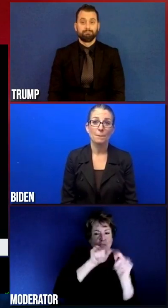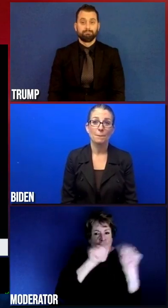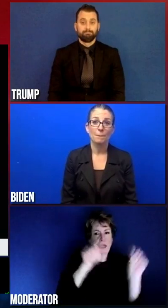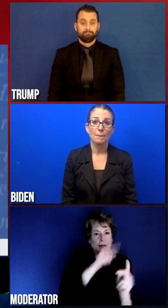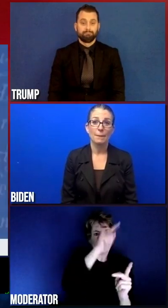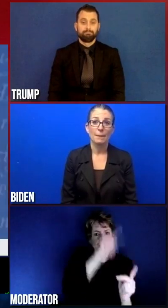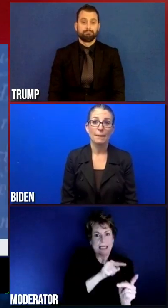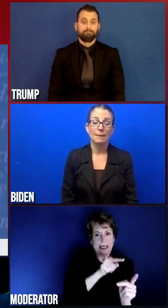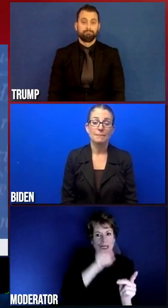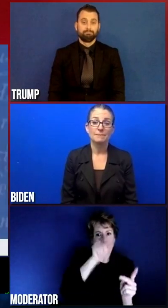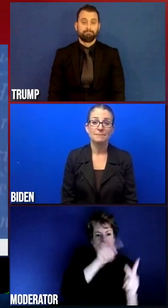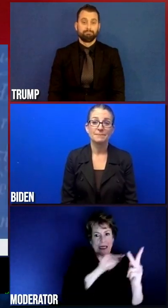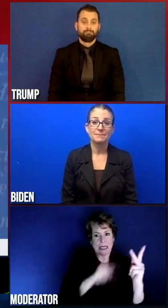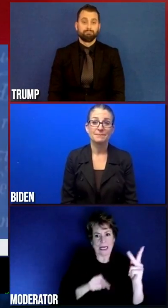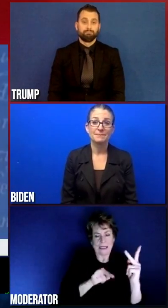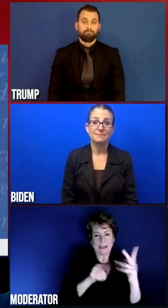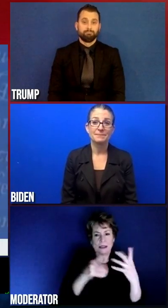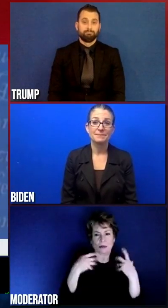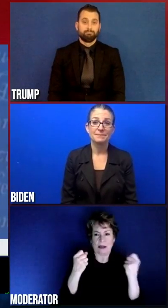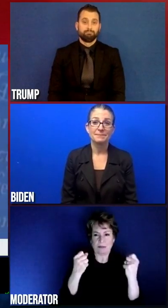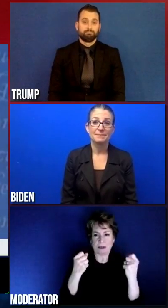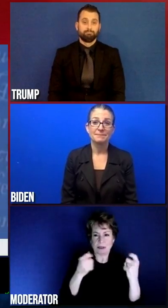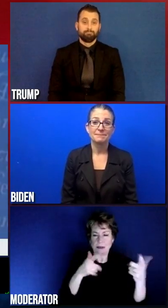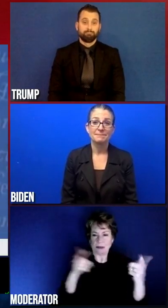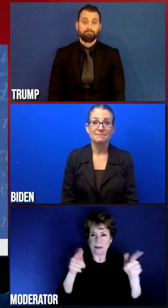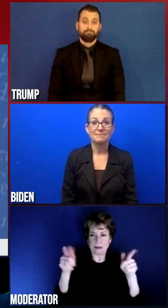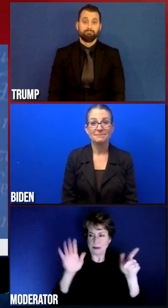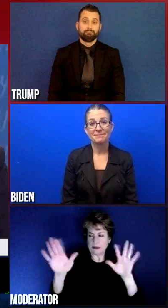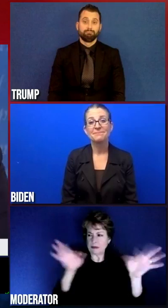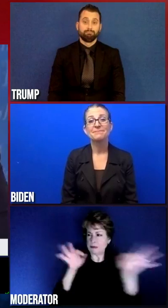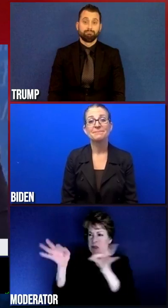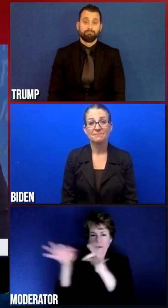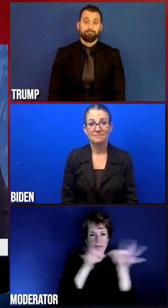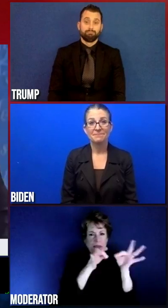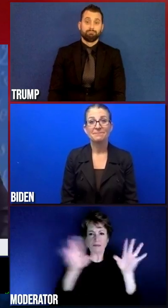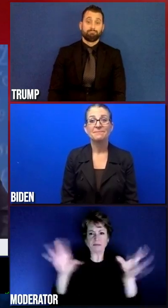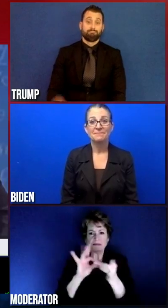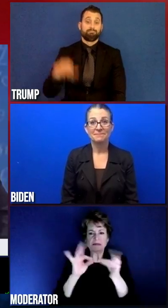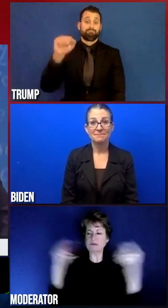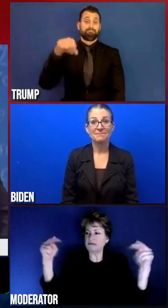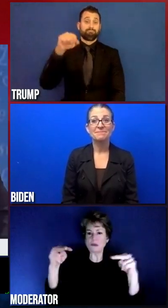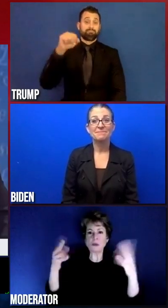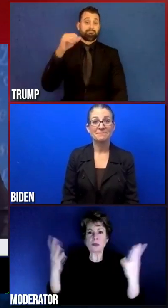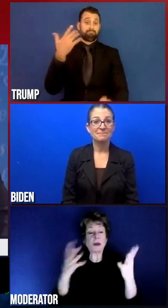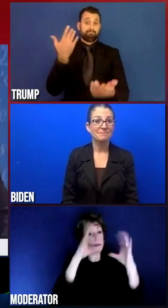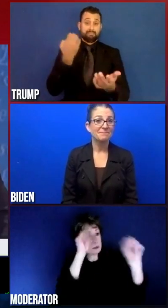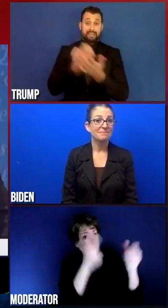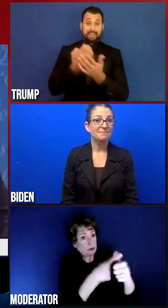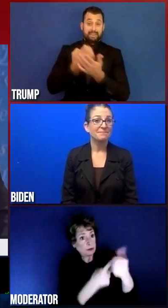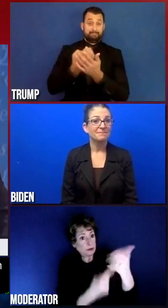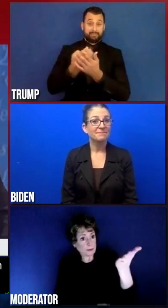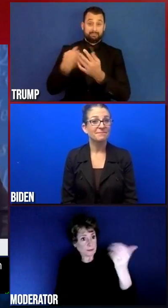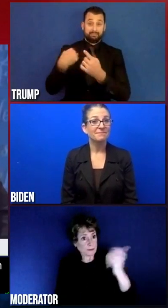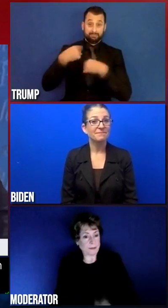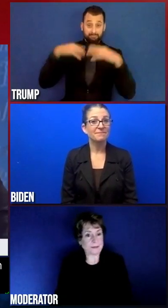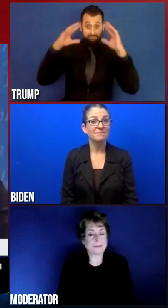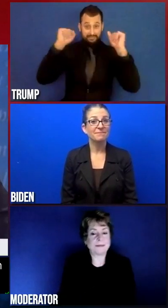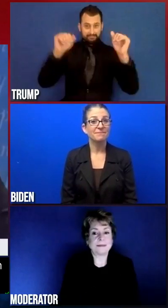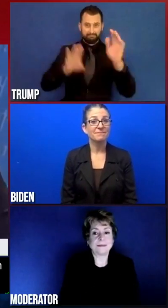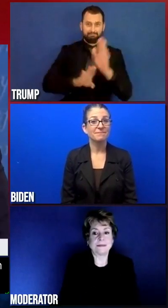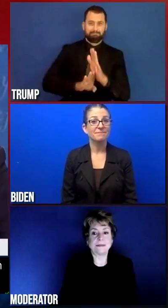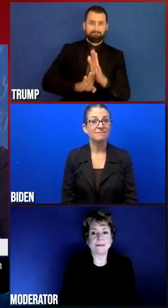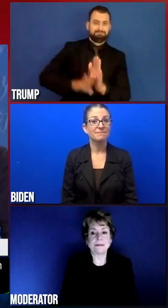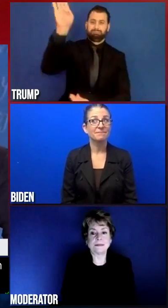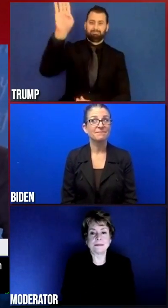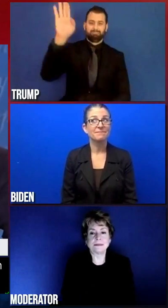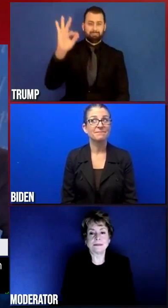you go first. So we built the greatest economy in history. We closed it down because of the China plague. When the plague came in, we closed it down, which was